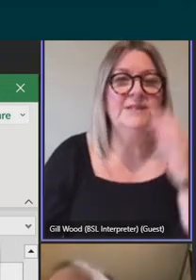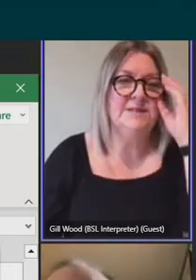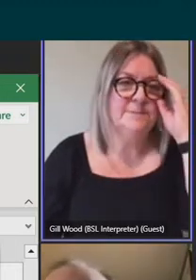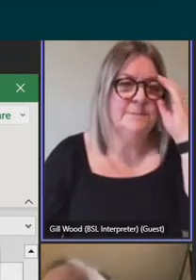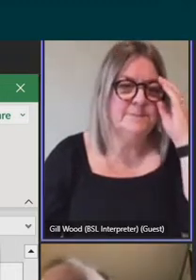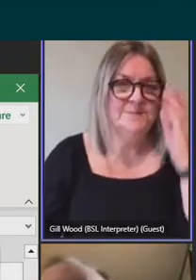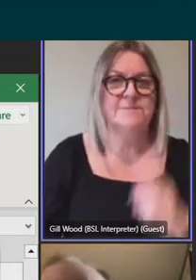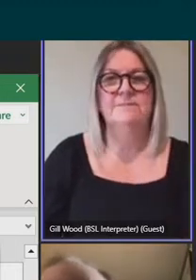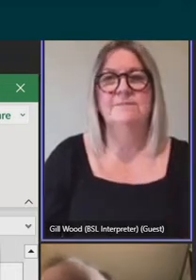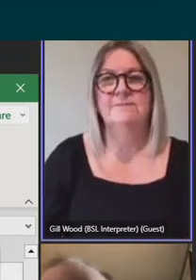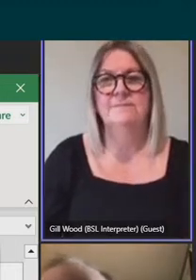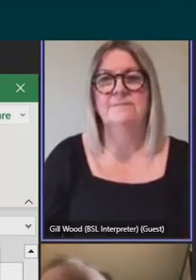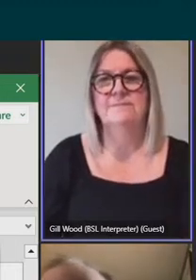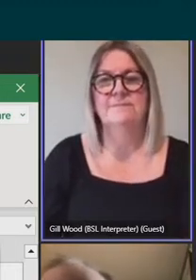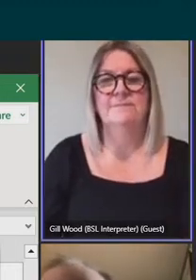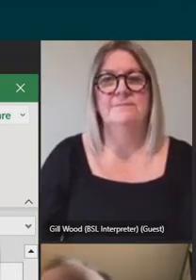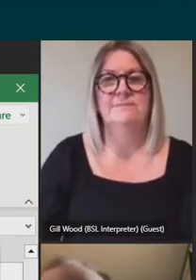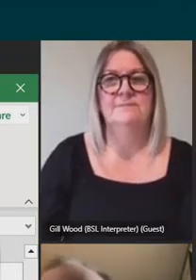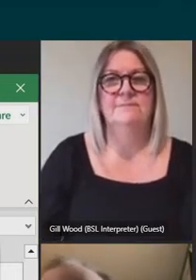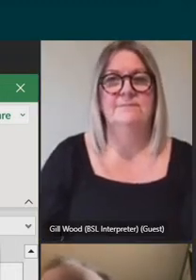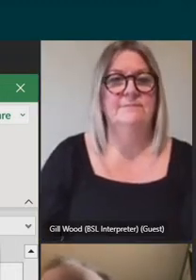Amendment, please.